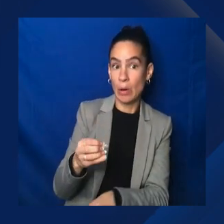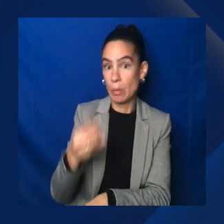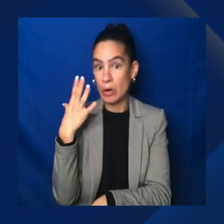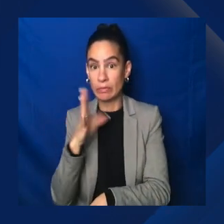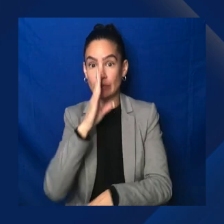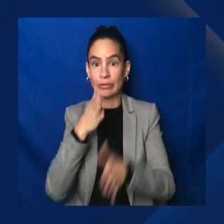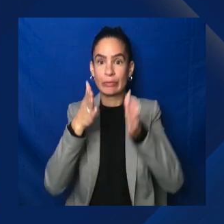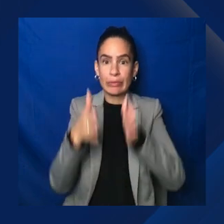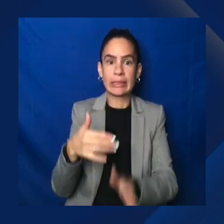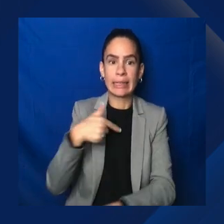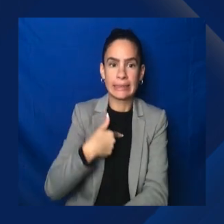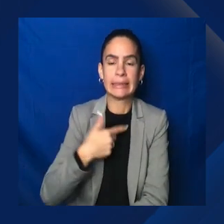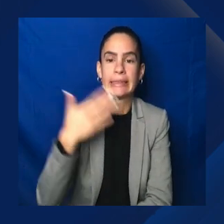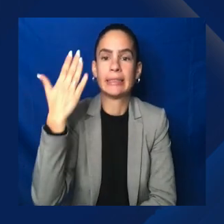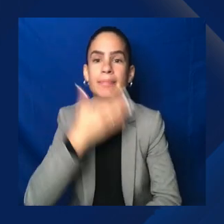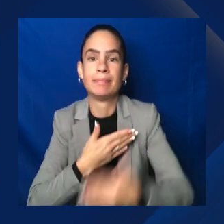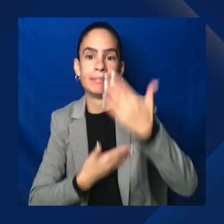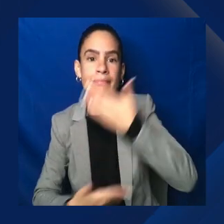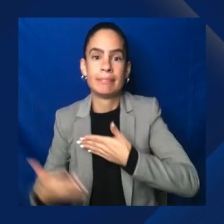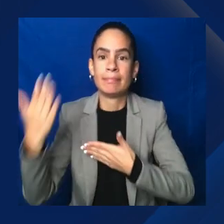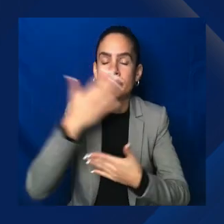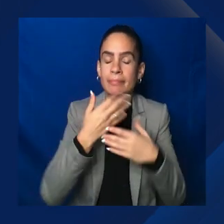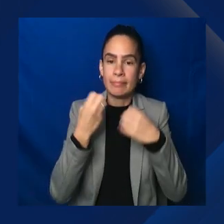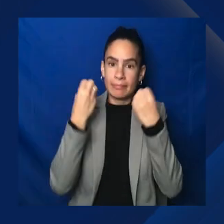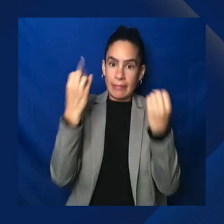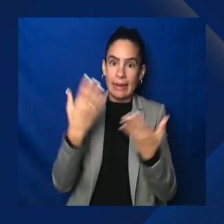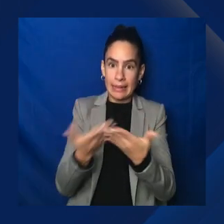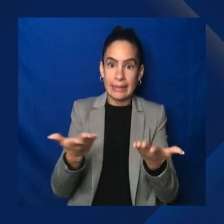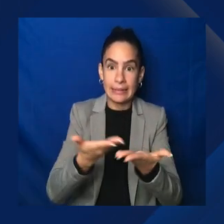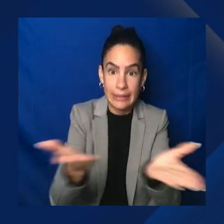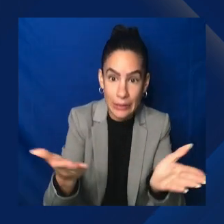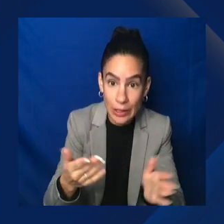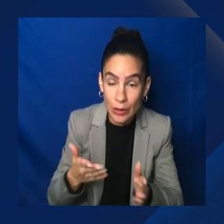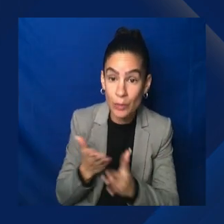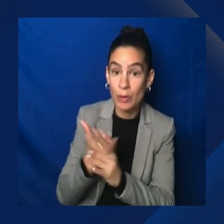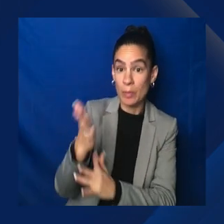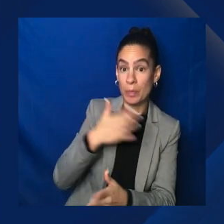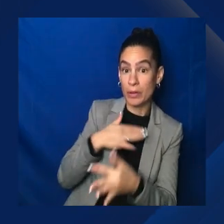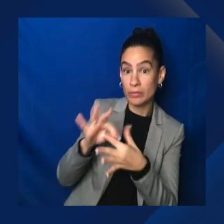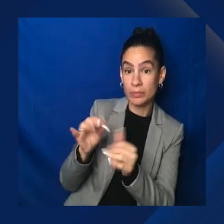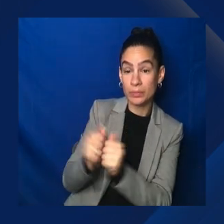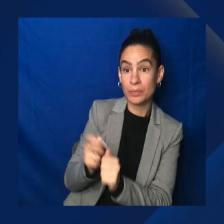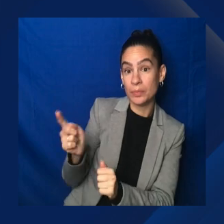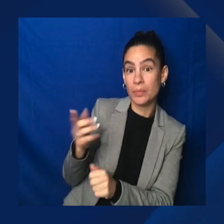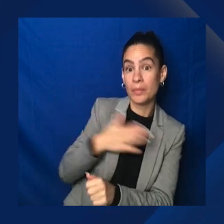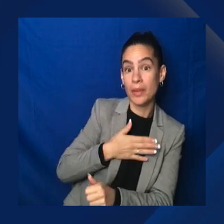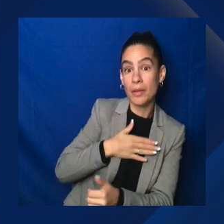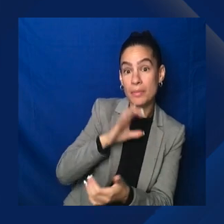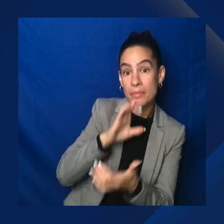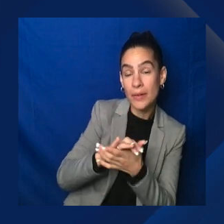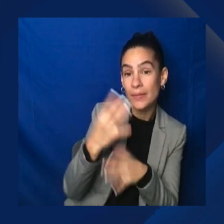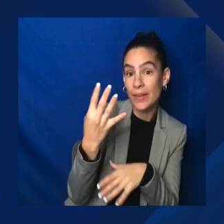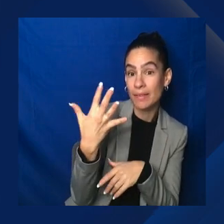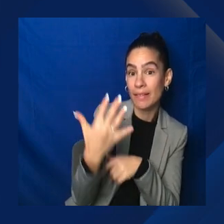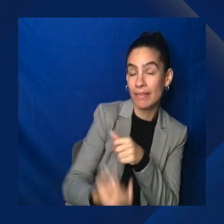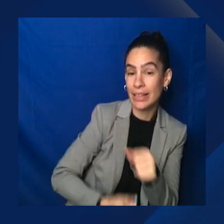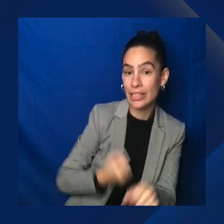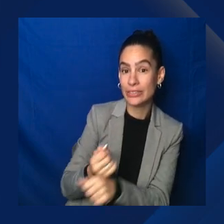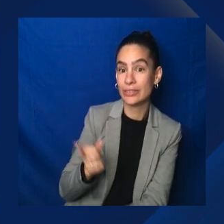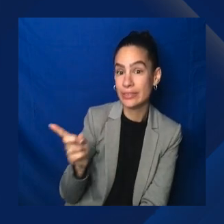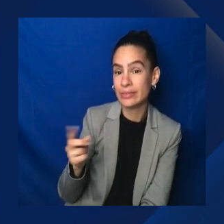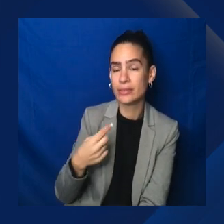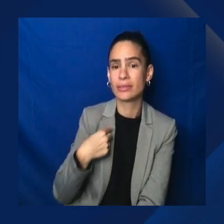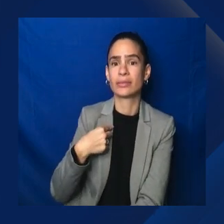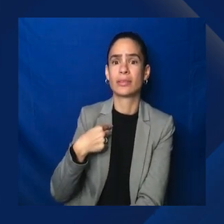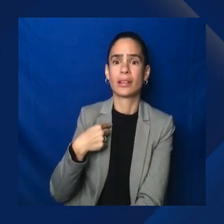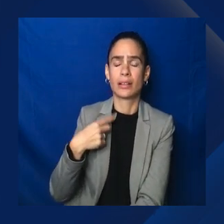had really now with my wife for the last 4 or 5 years that I start to really see it. And this is